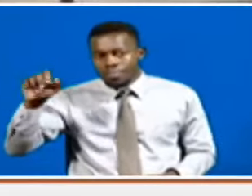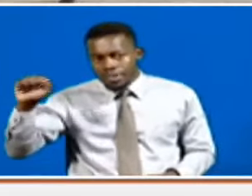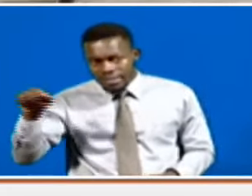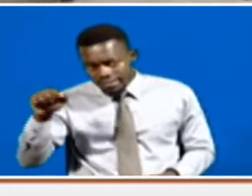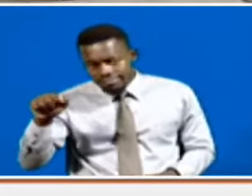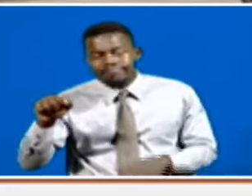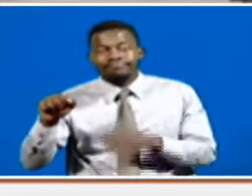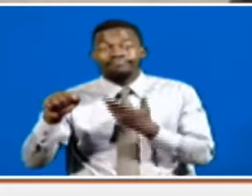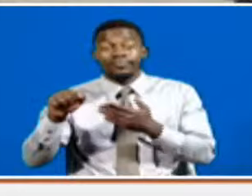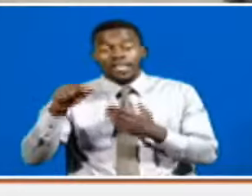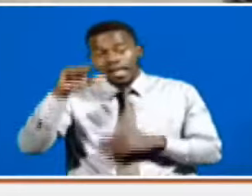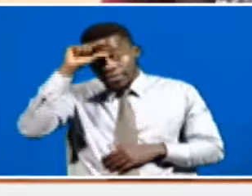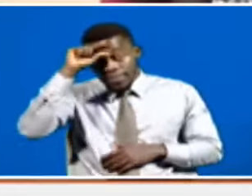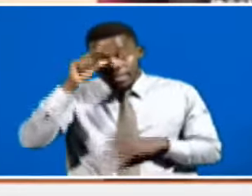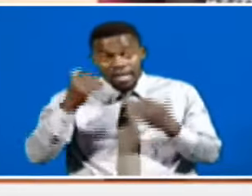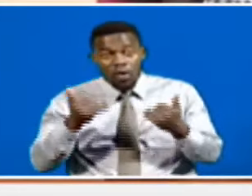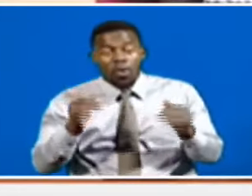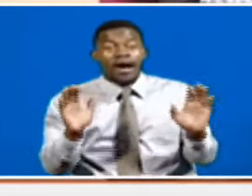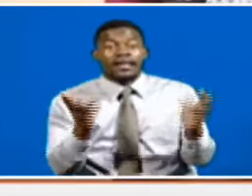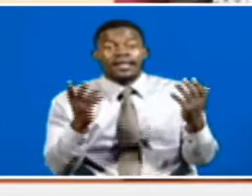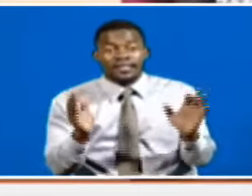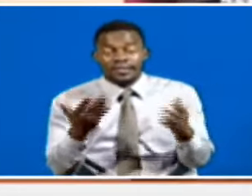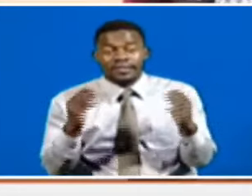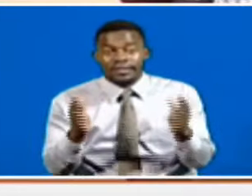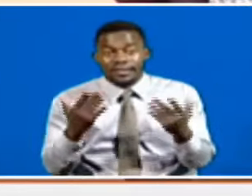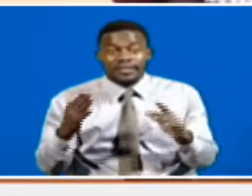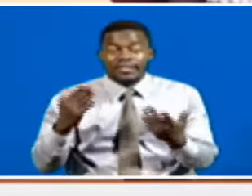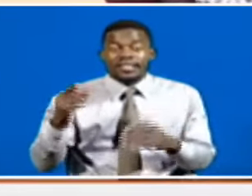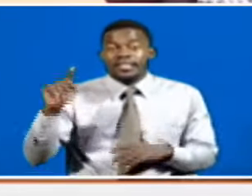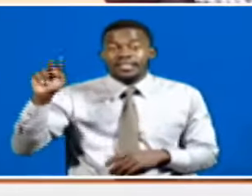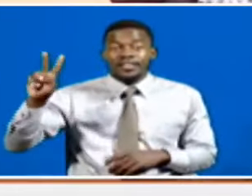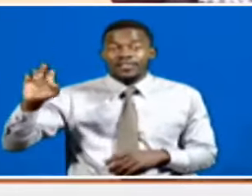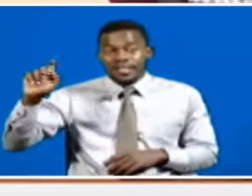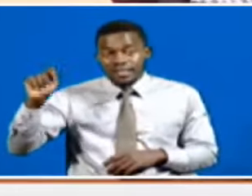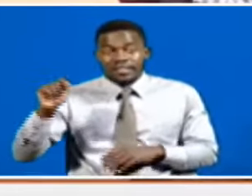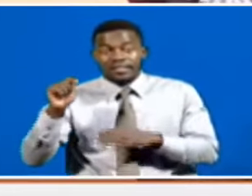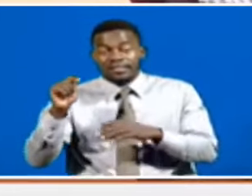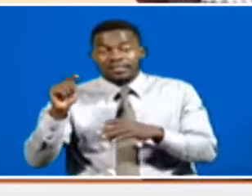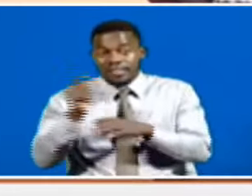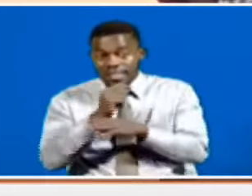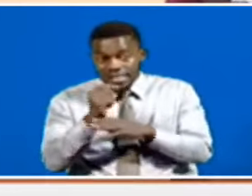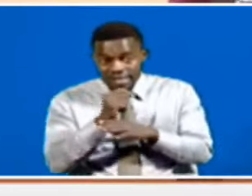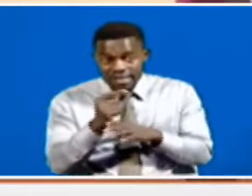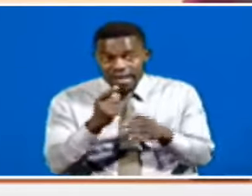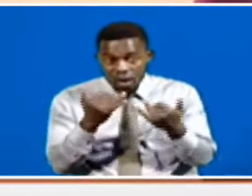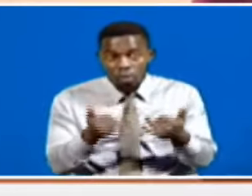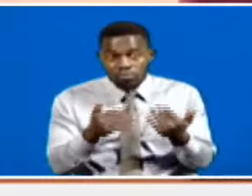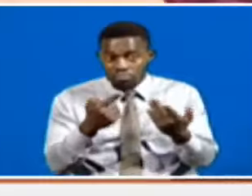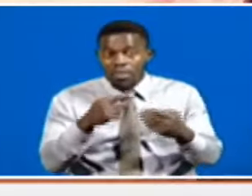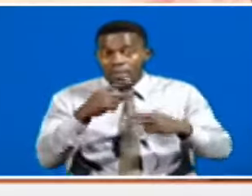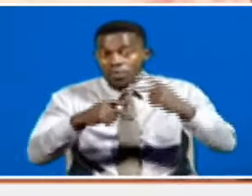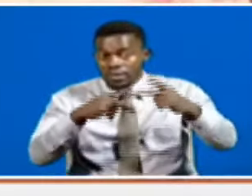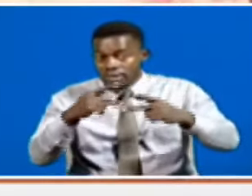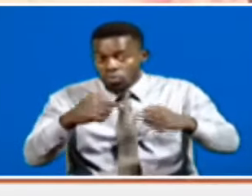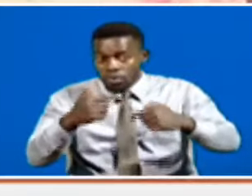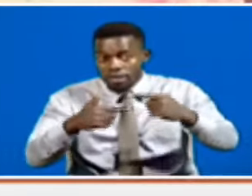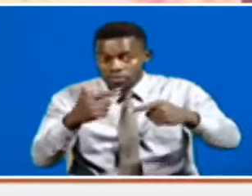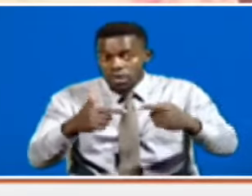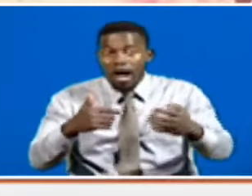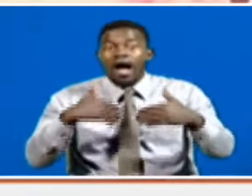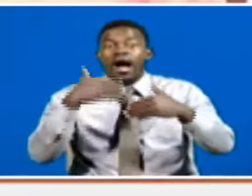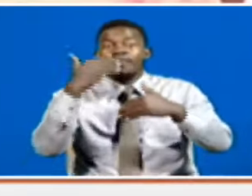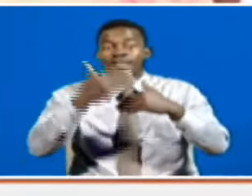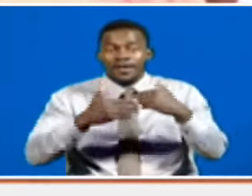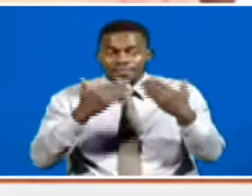on promoting technical and skill-based training, it is hoped that the ongoing process of selecting and choosing courses on COOPS